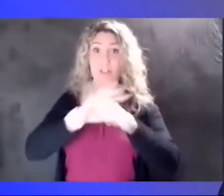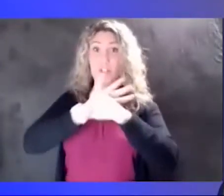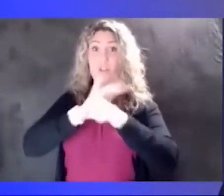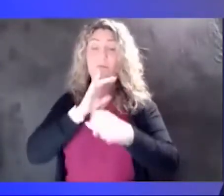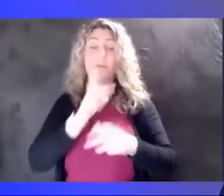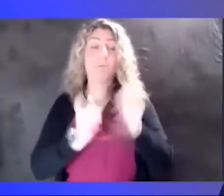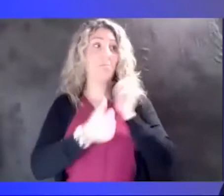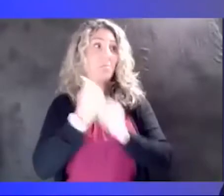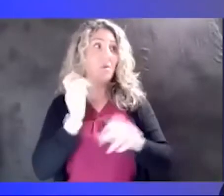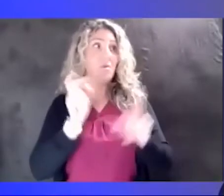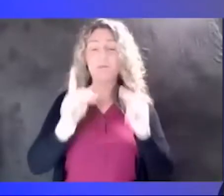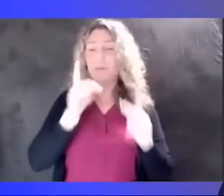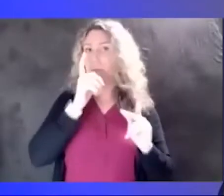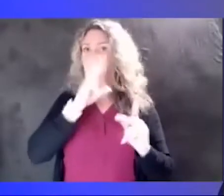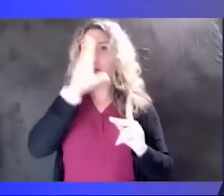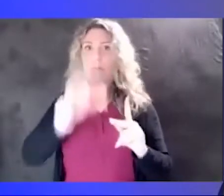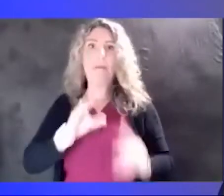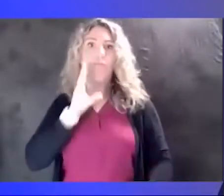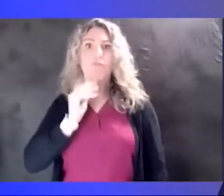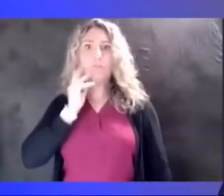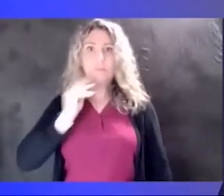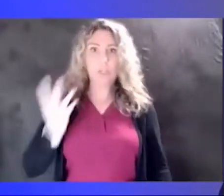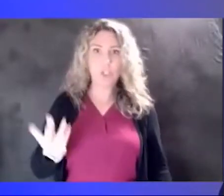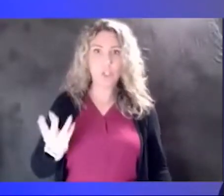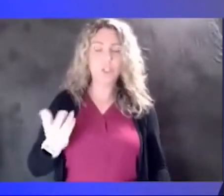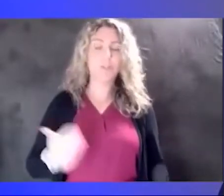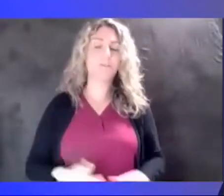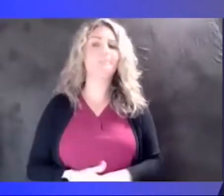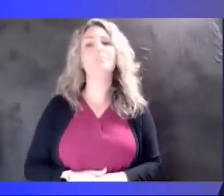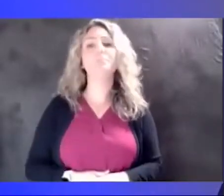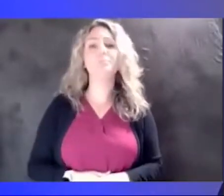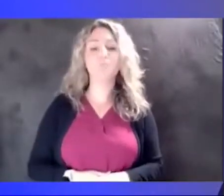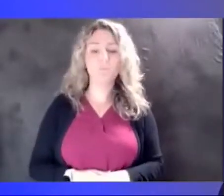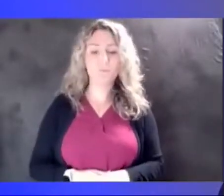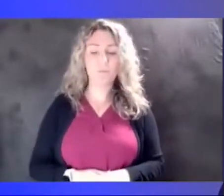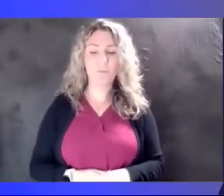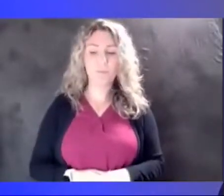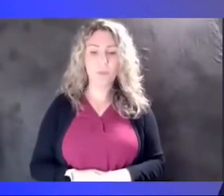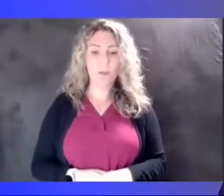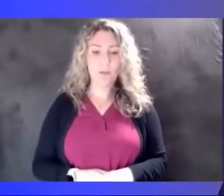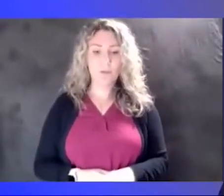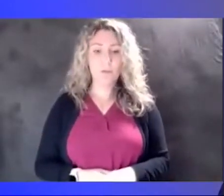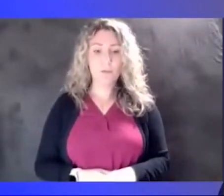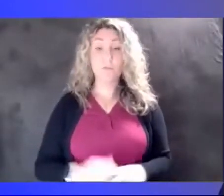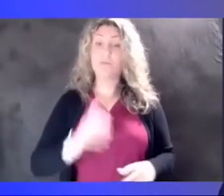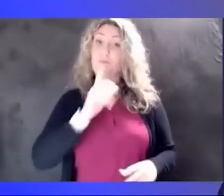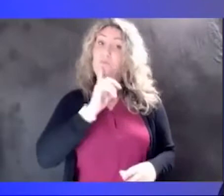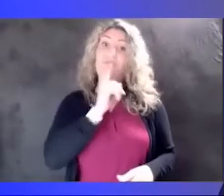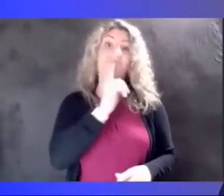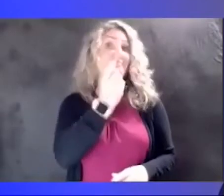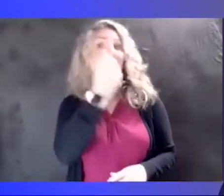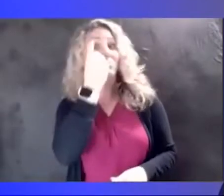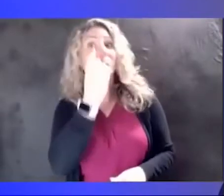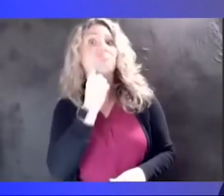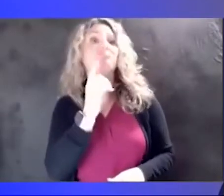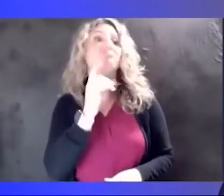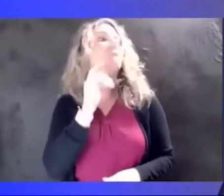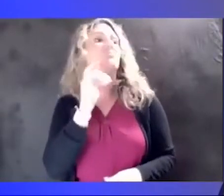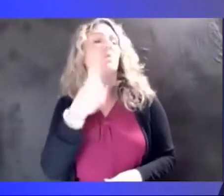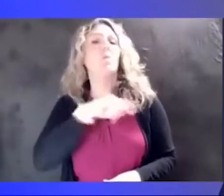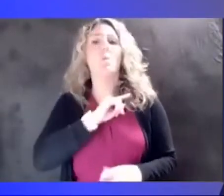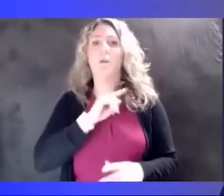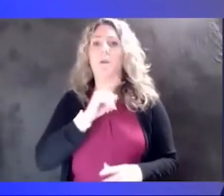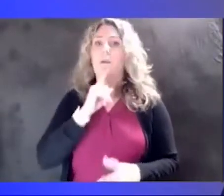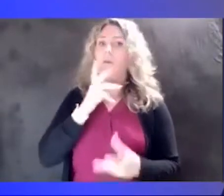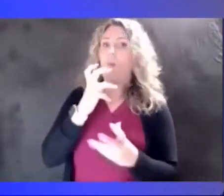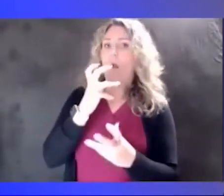encountered in our lifetimes. So it's very understandable that we turn to comfort foods. All of